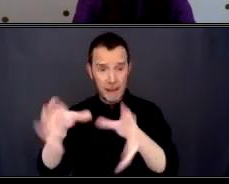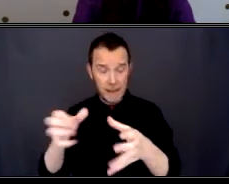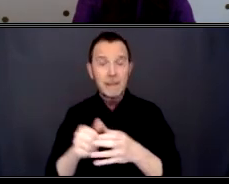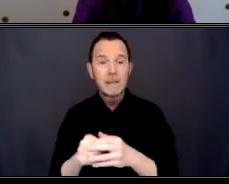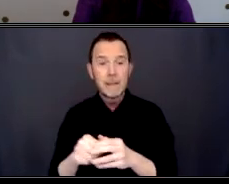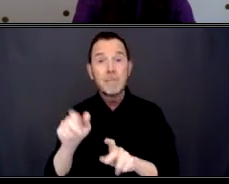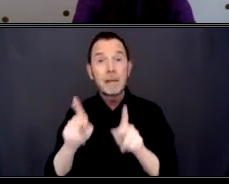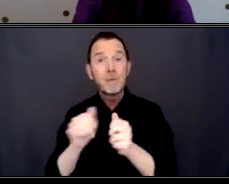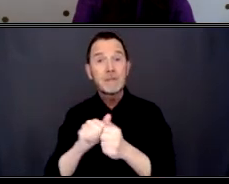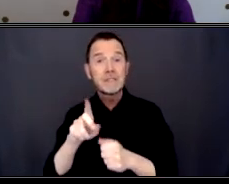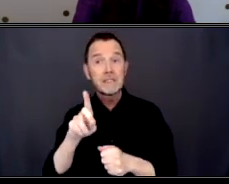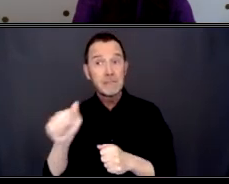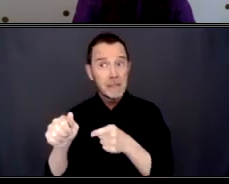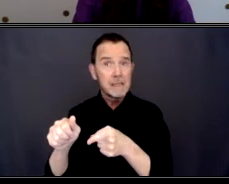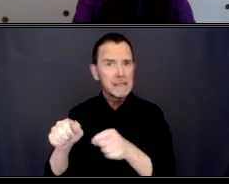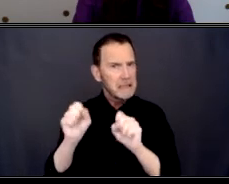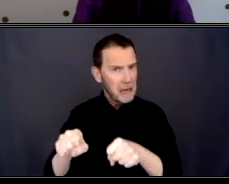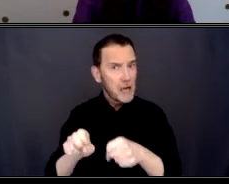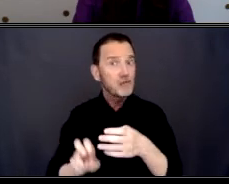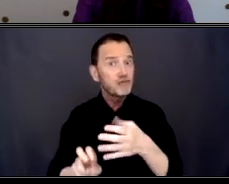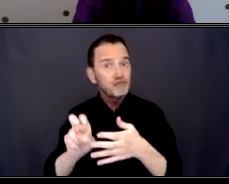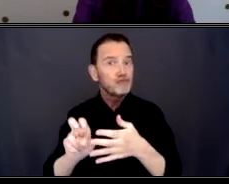making that happen?